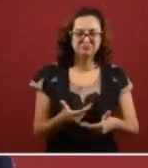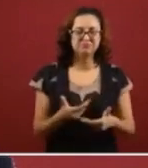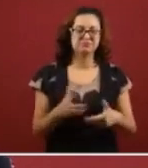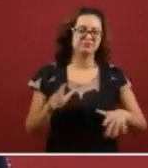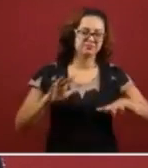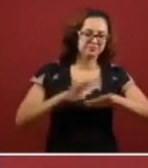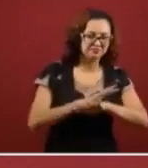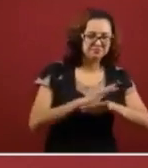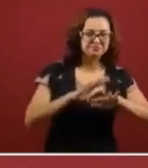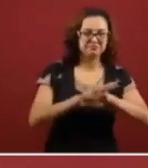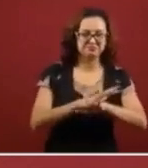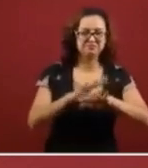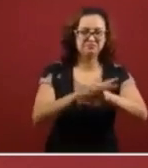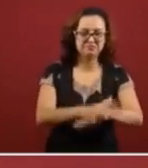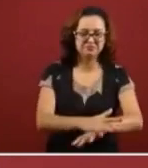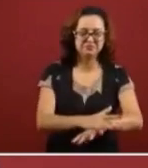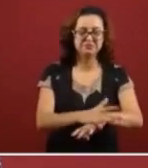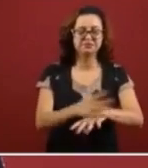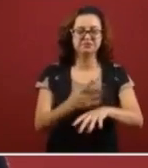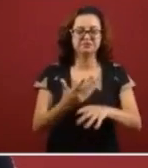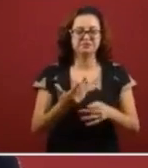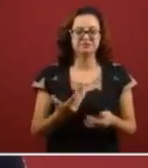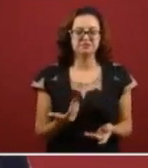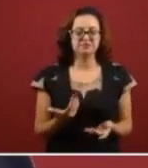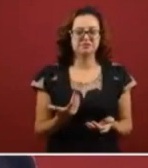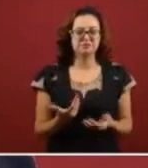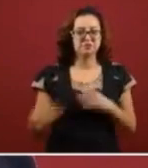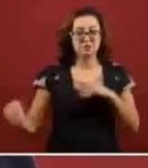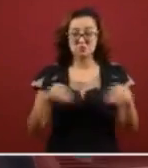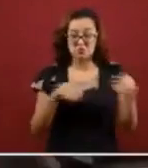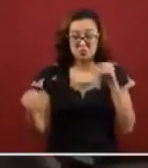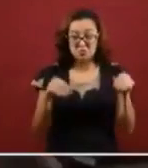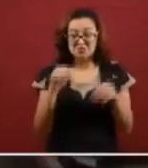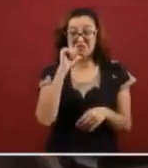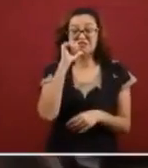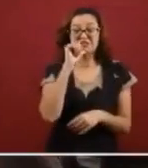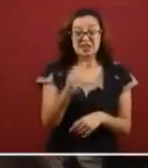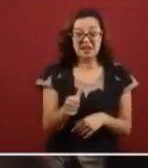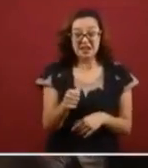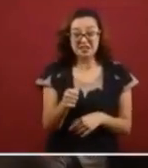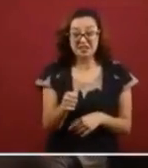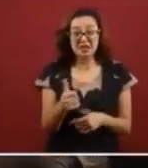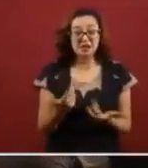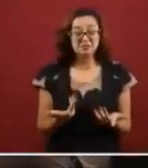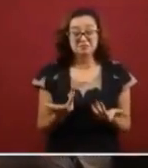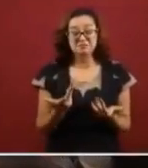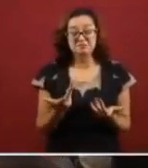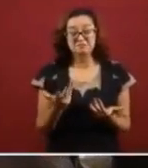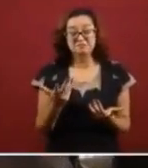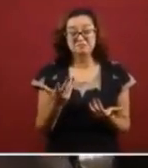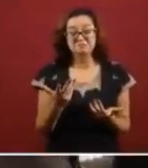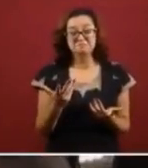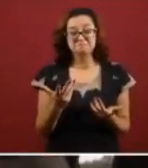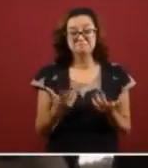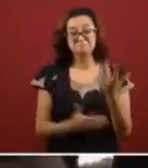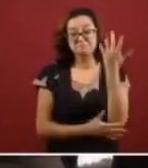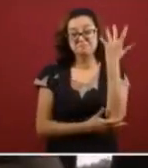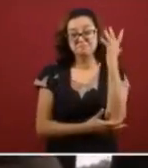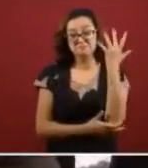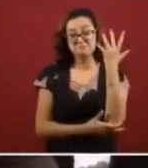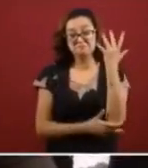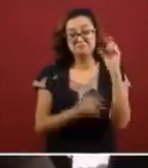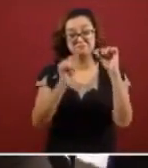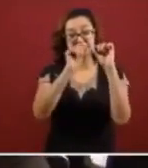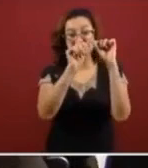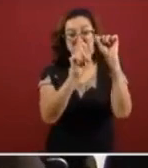that changes are taking place. Si no se moviera nada, and if nothing moved, una hoja, not even a, árbol,